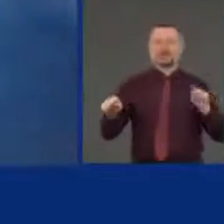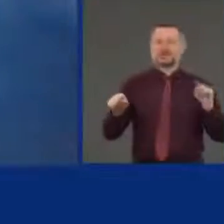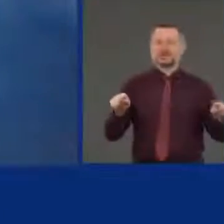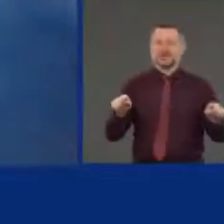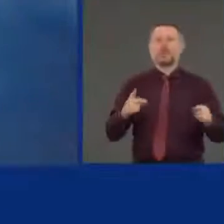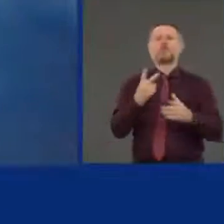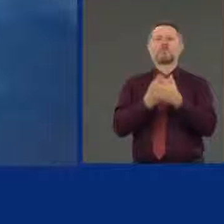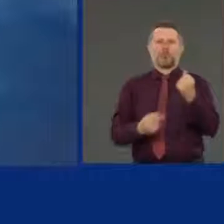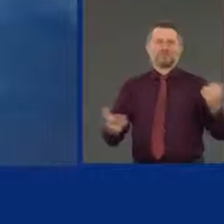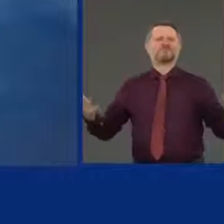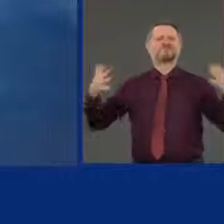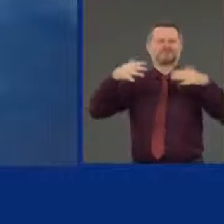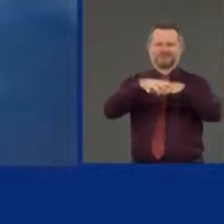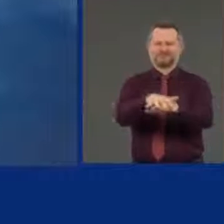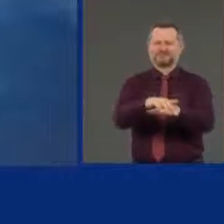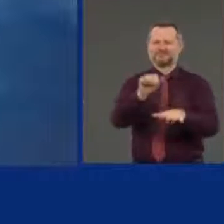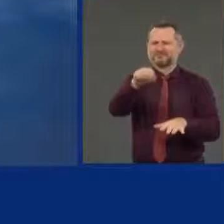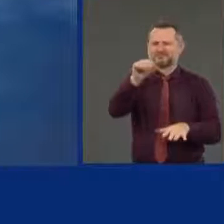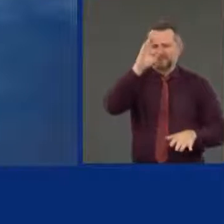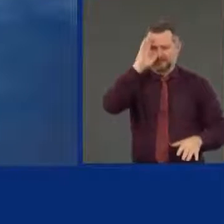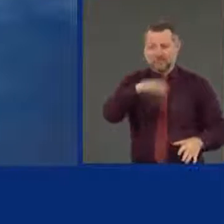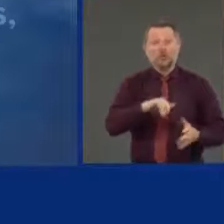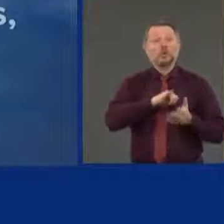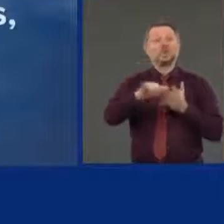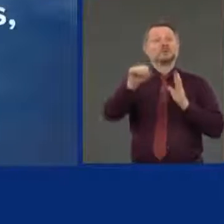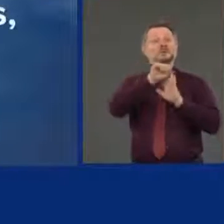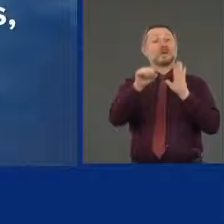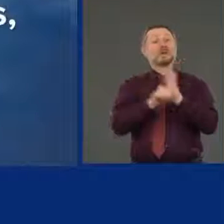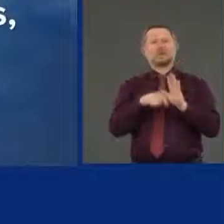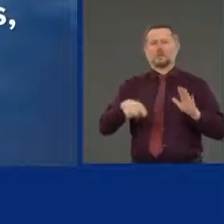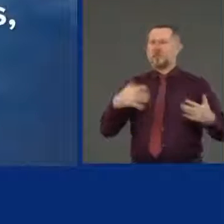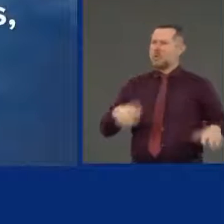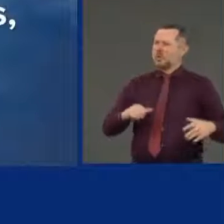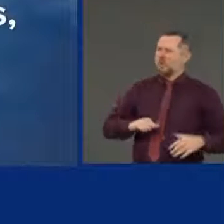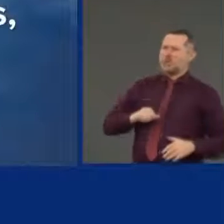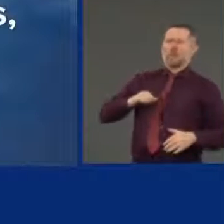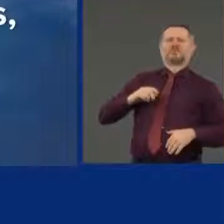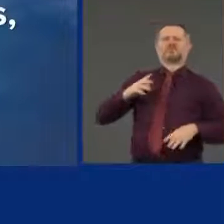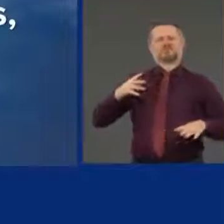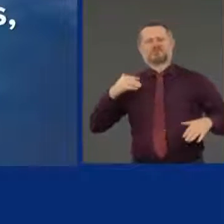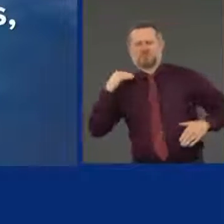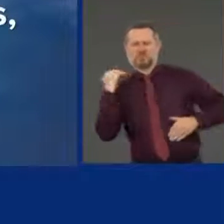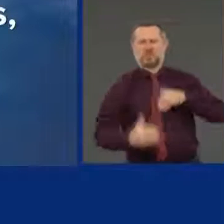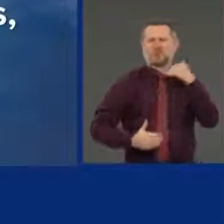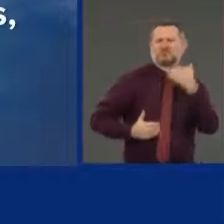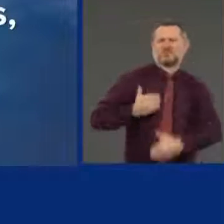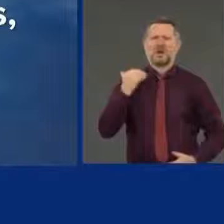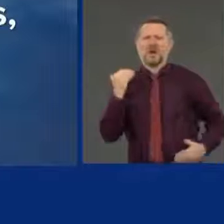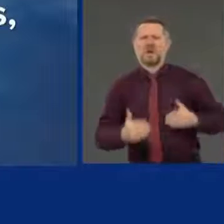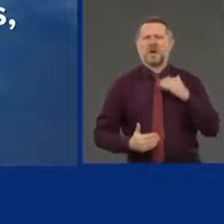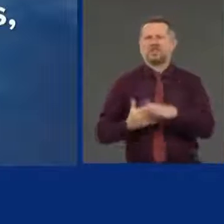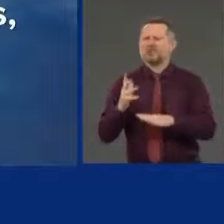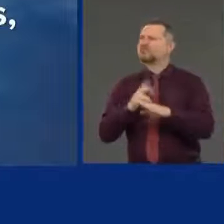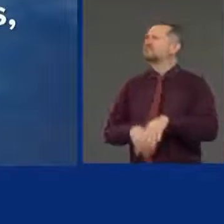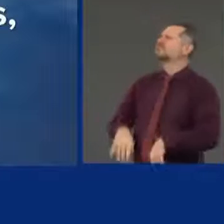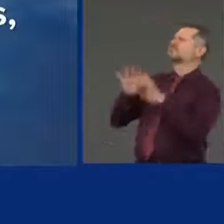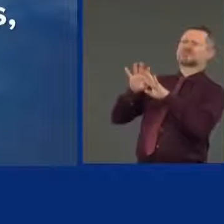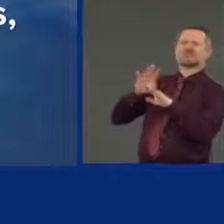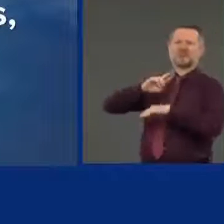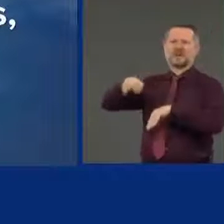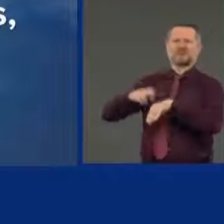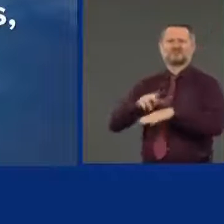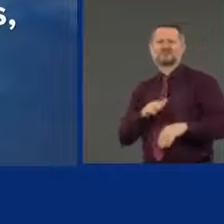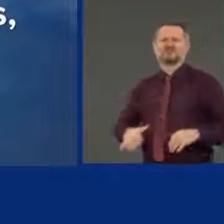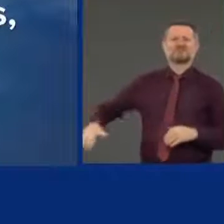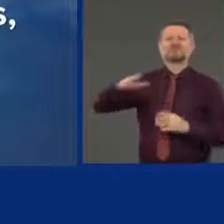point. New York, we pride ourselves on being the progressive capital. Progressive capital means in action,